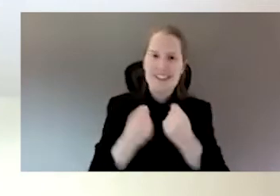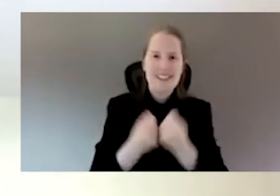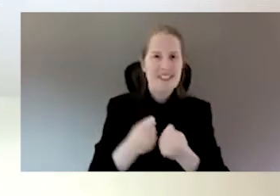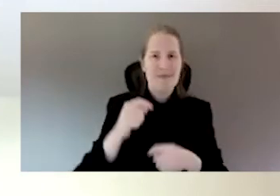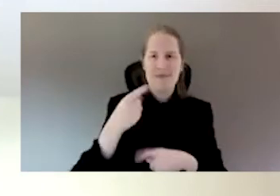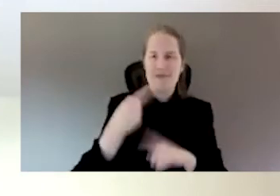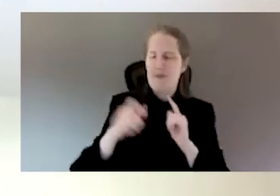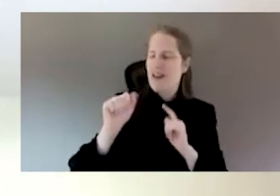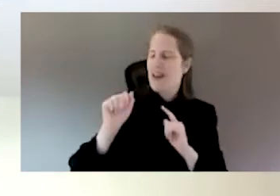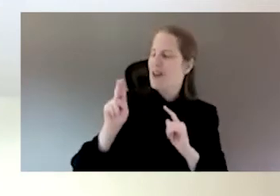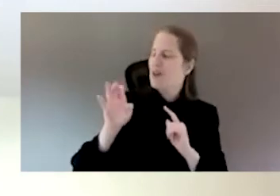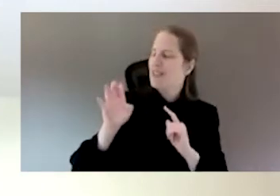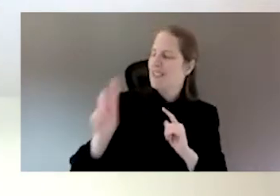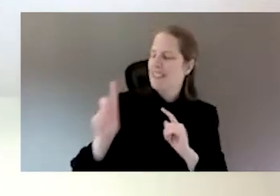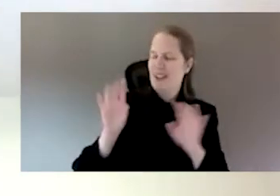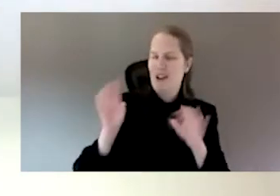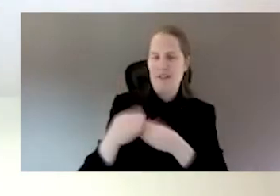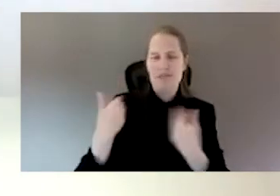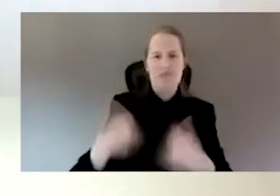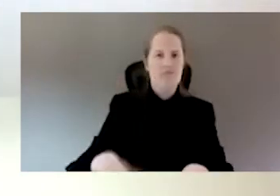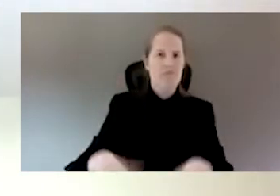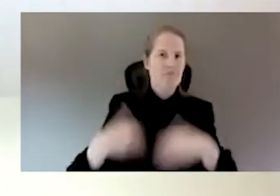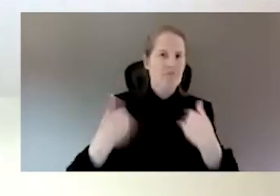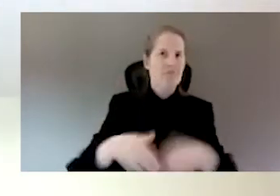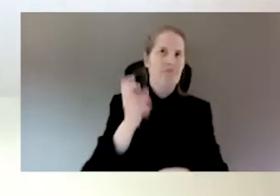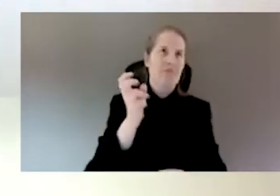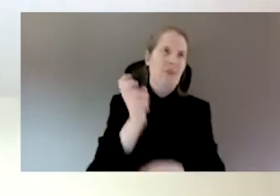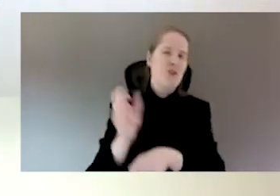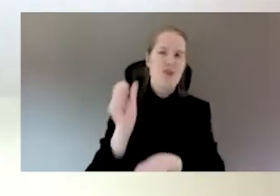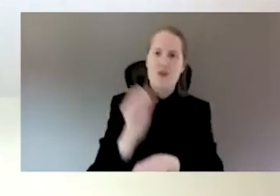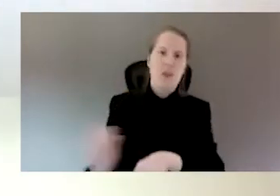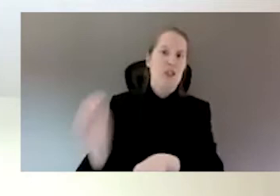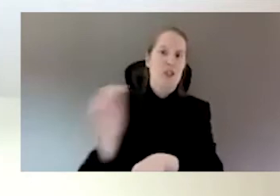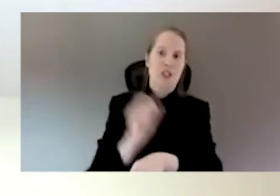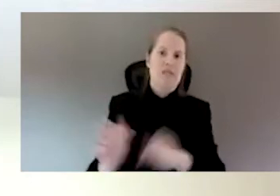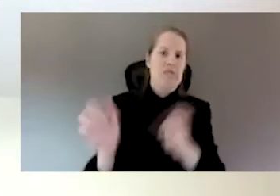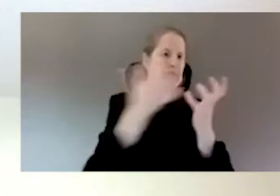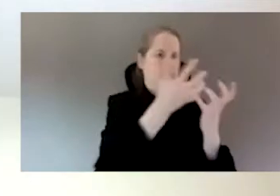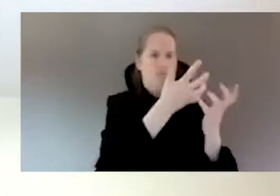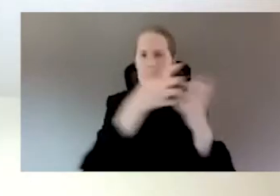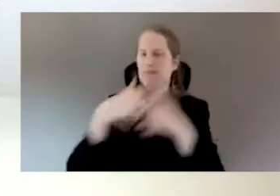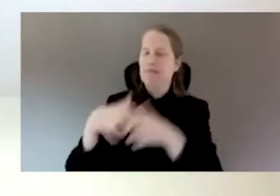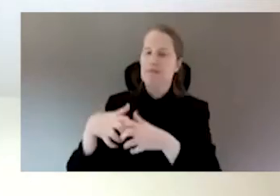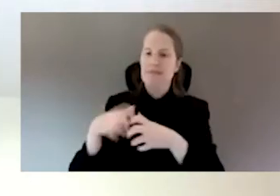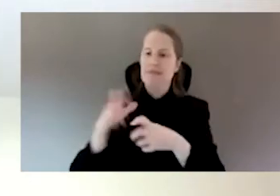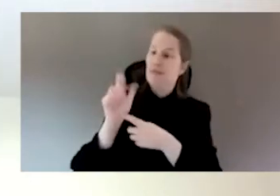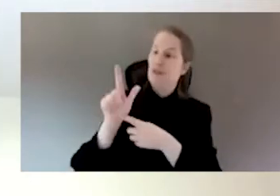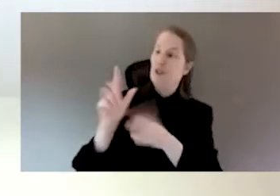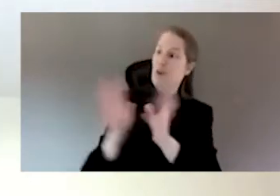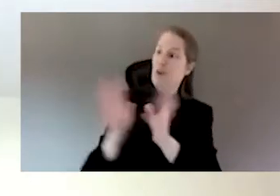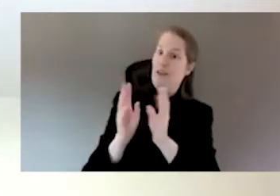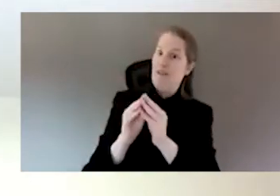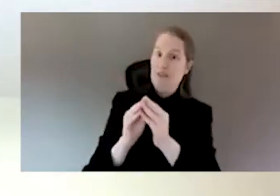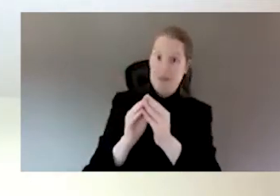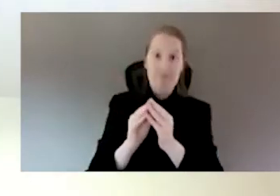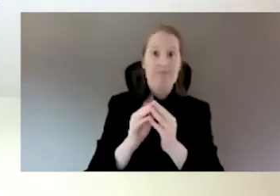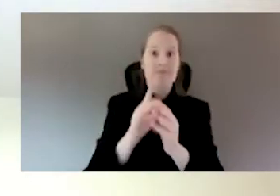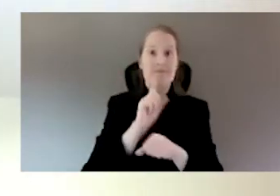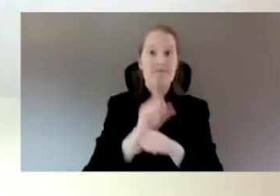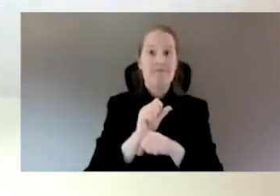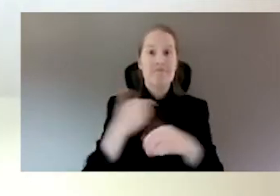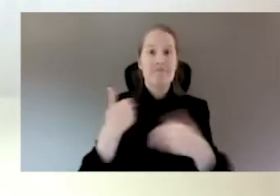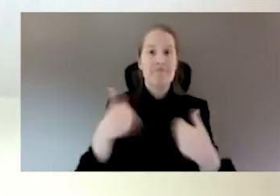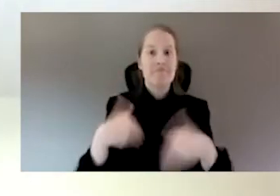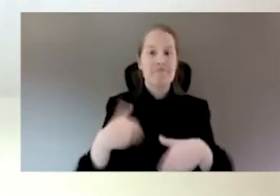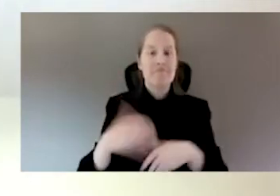all the hard work they have put forward to make this virtual conference a reality. I also want to